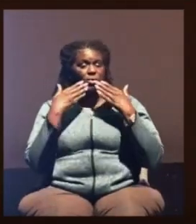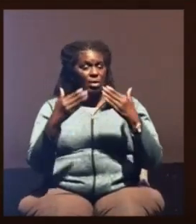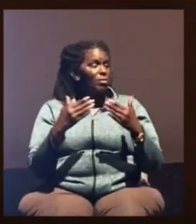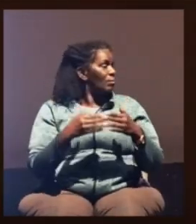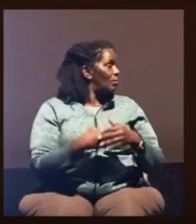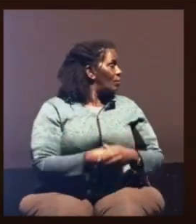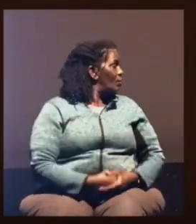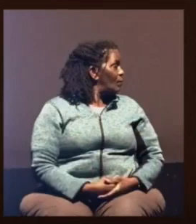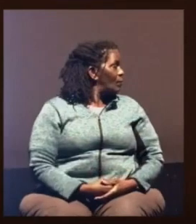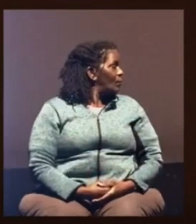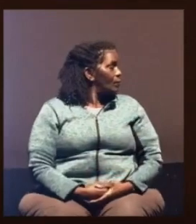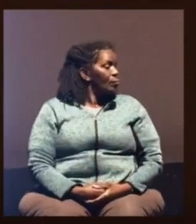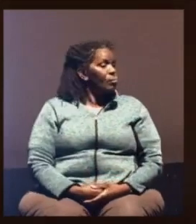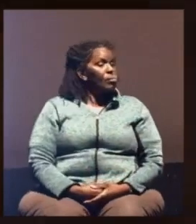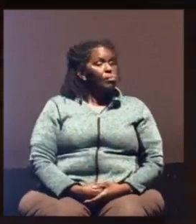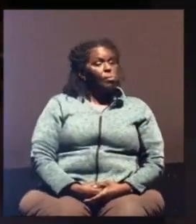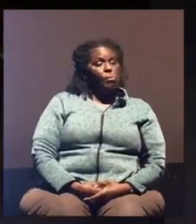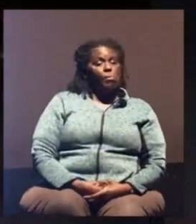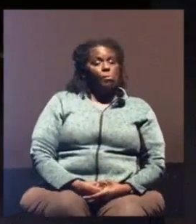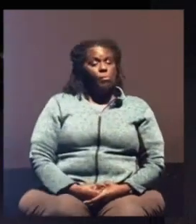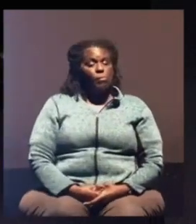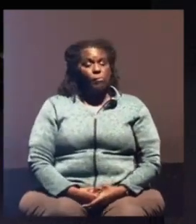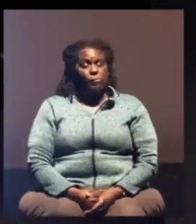And here's Jim back.